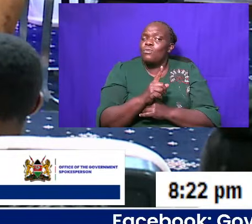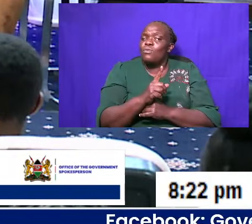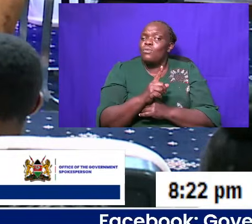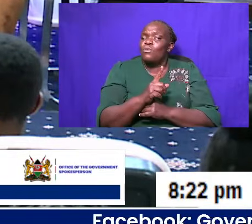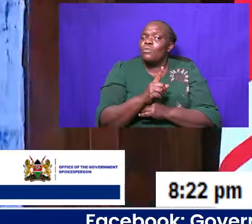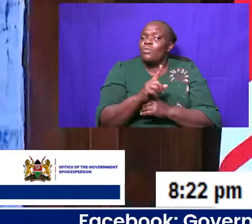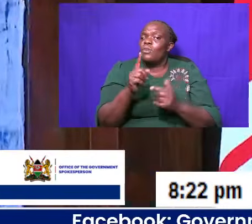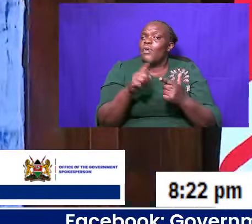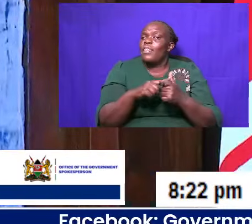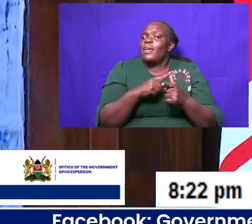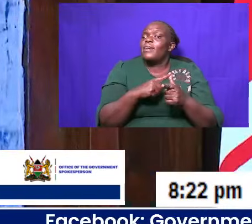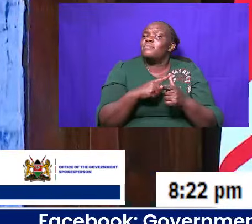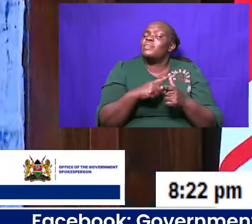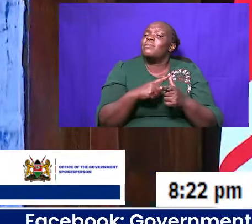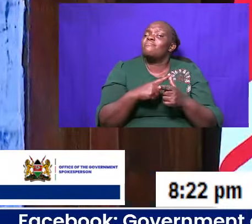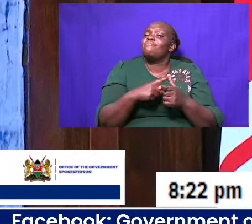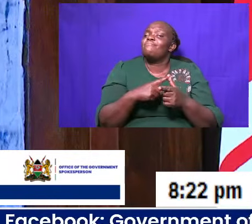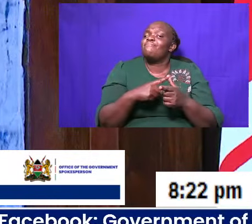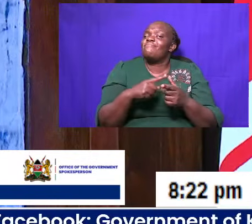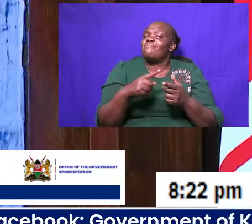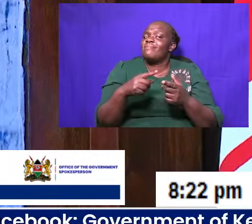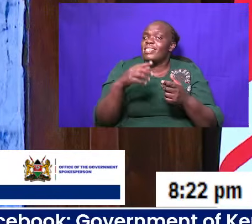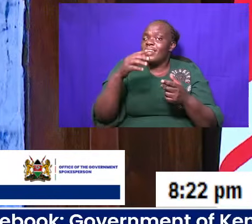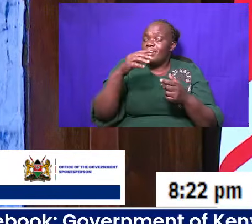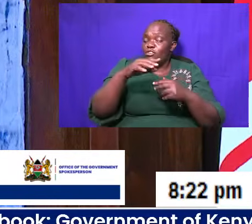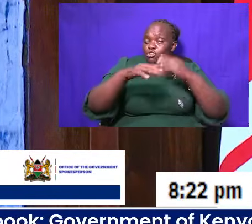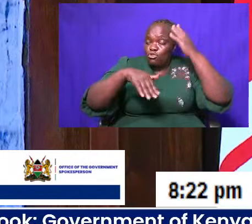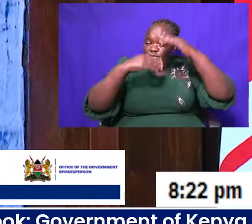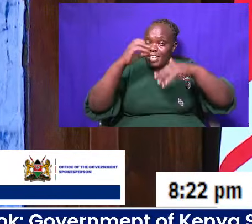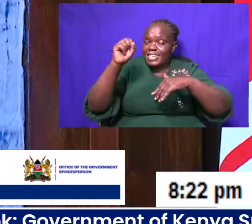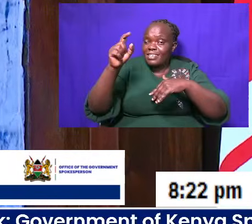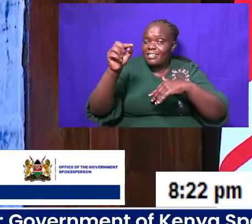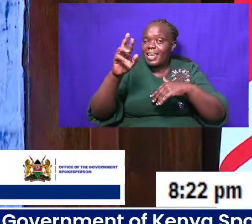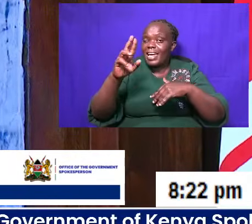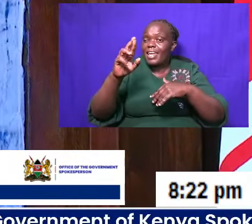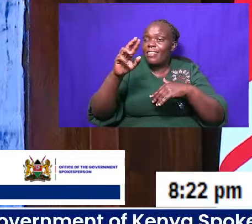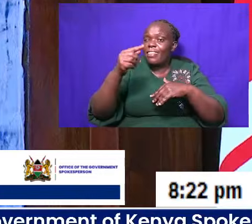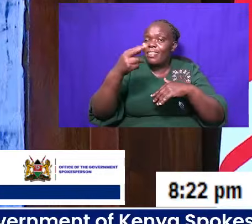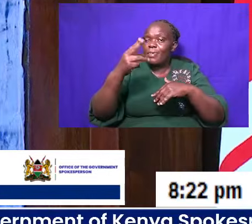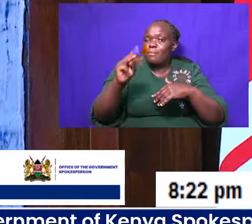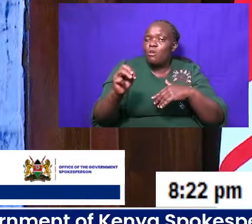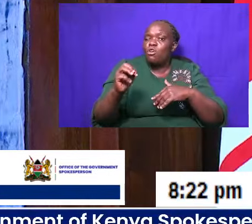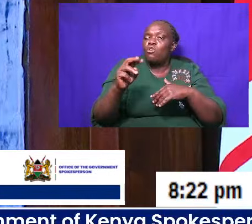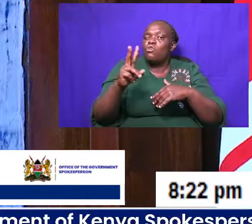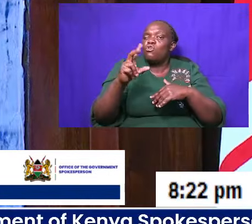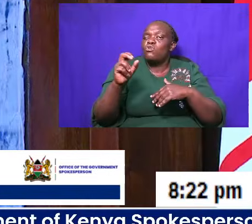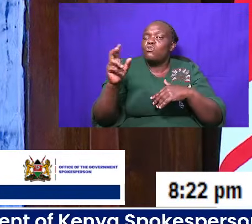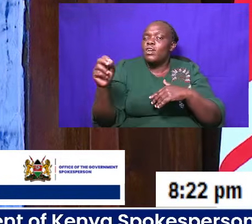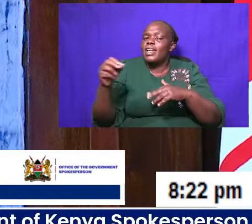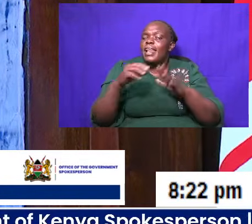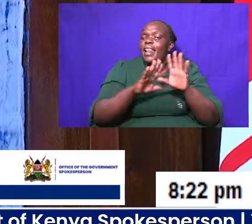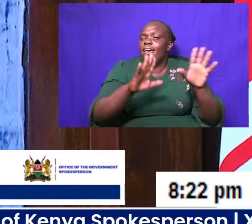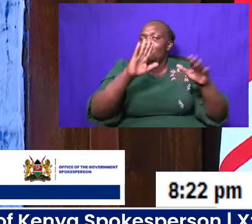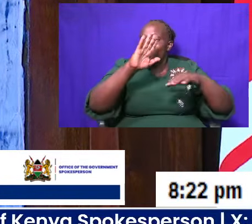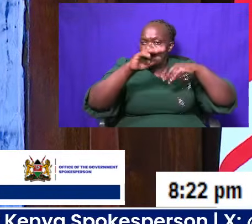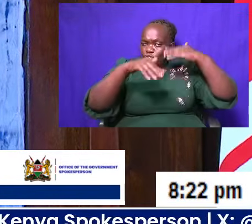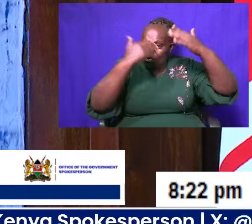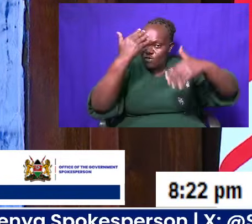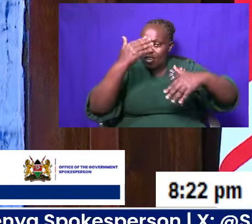then I taught a little at Strathmore University. 2020, I left Strathmore University to join the